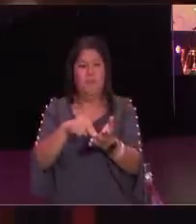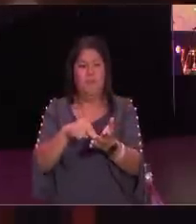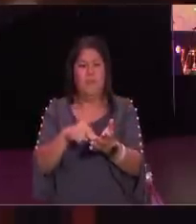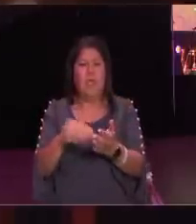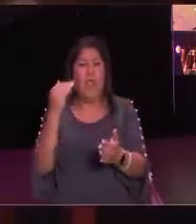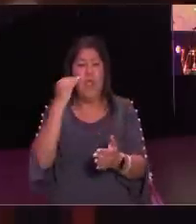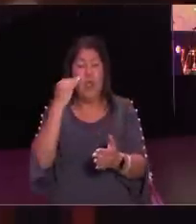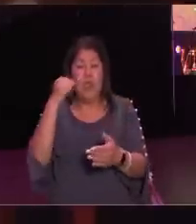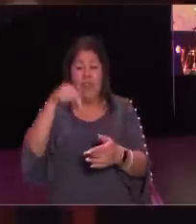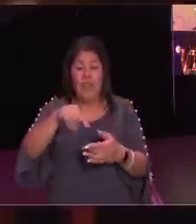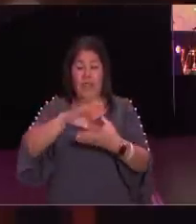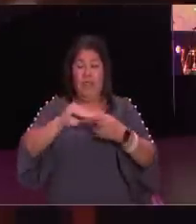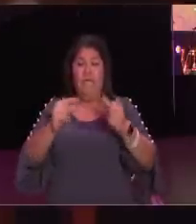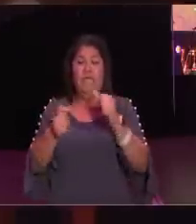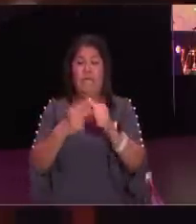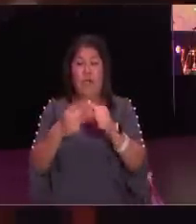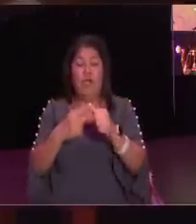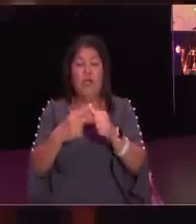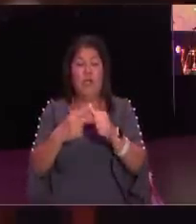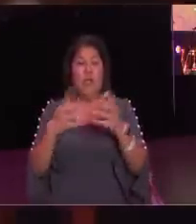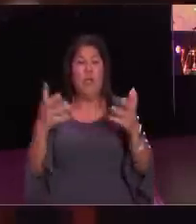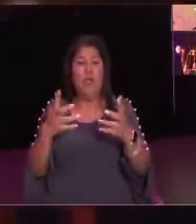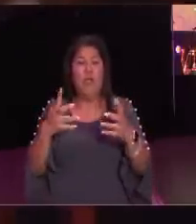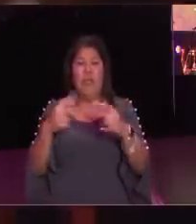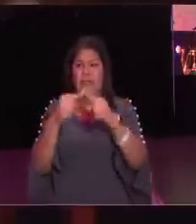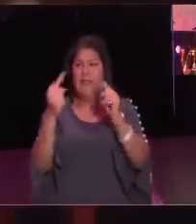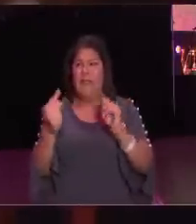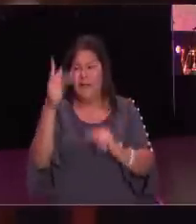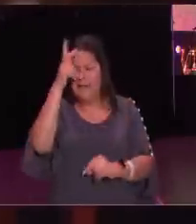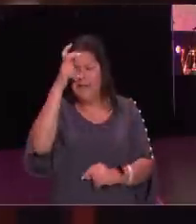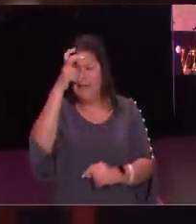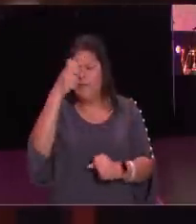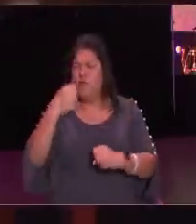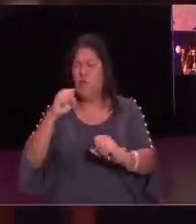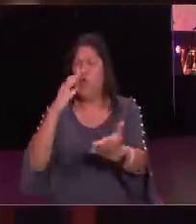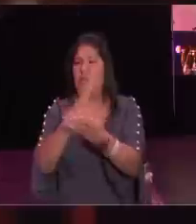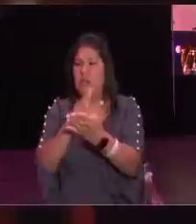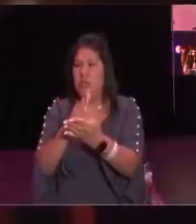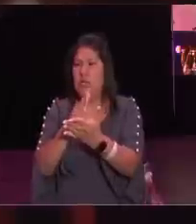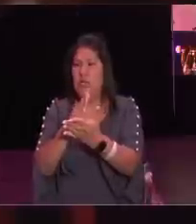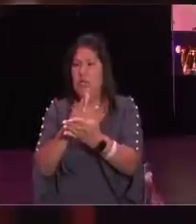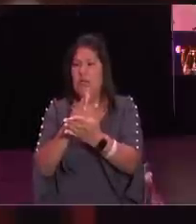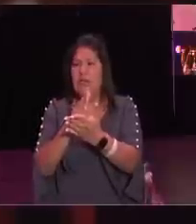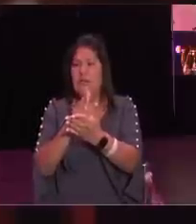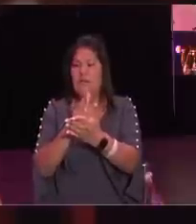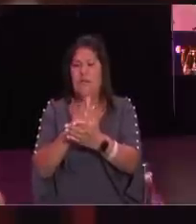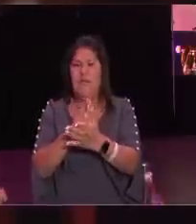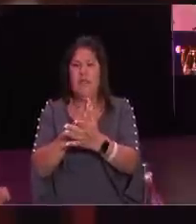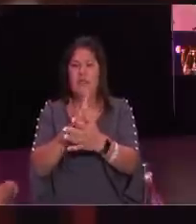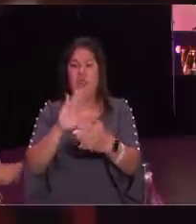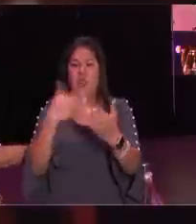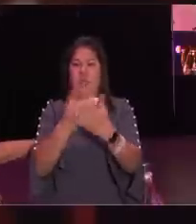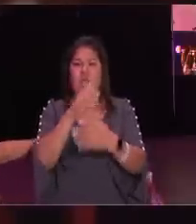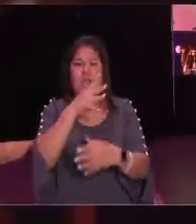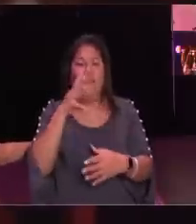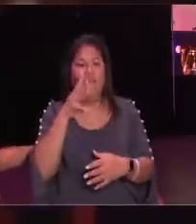want to notice about this story, number one, the enemy will try to stop you from getting to the